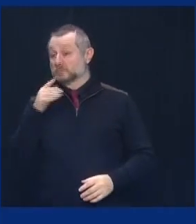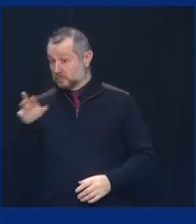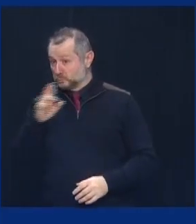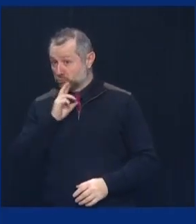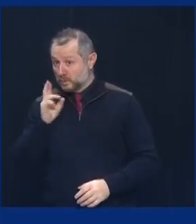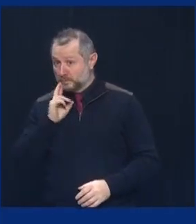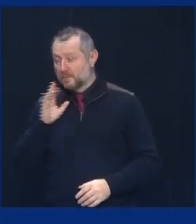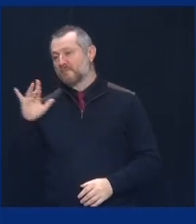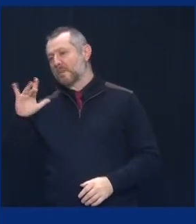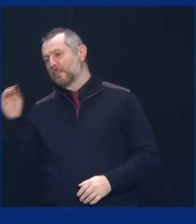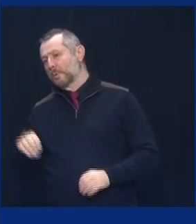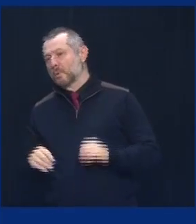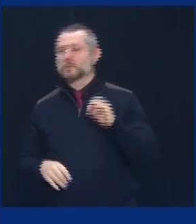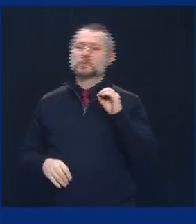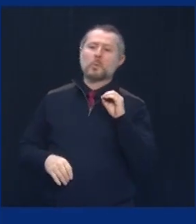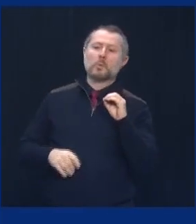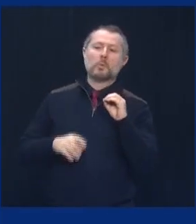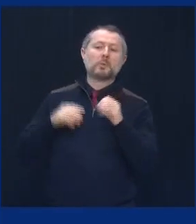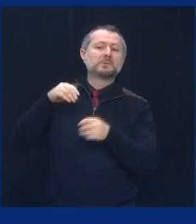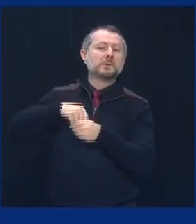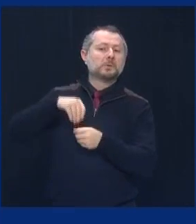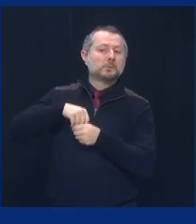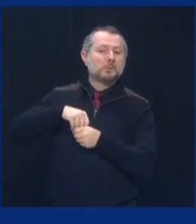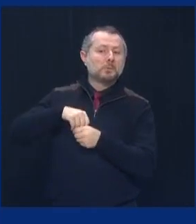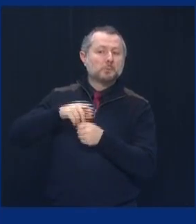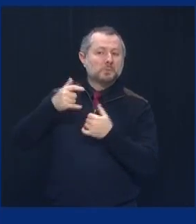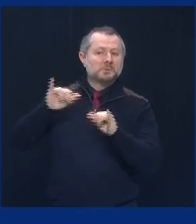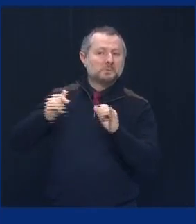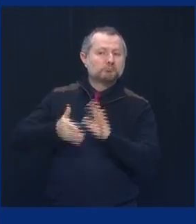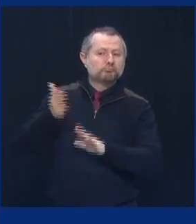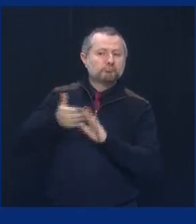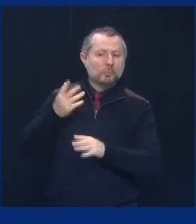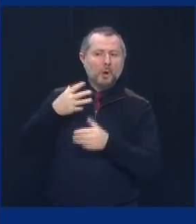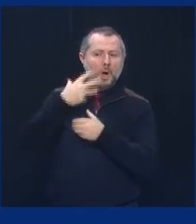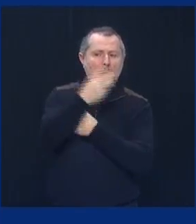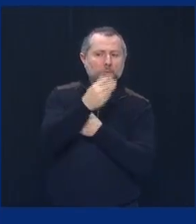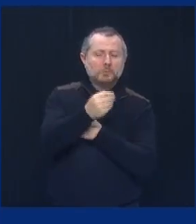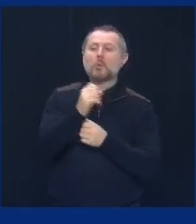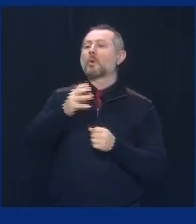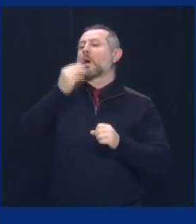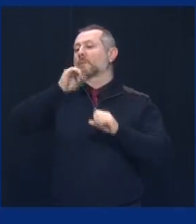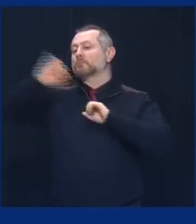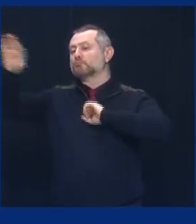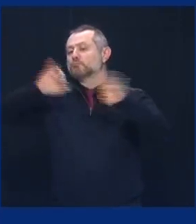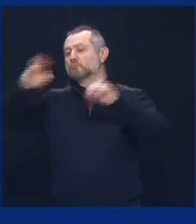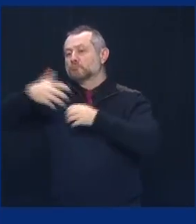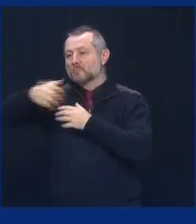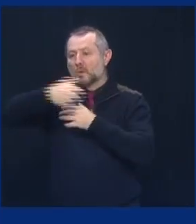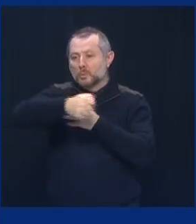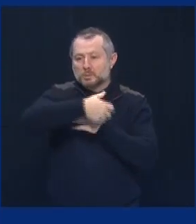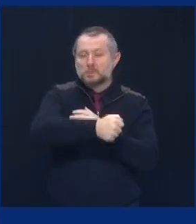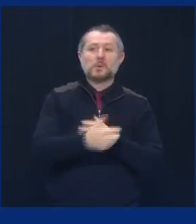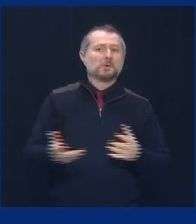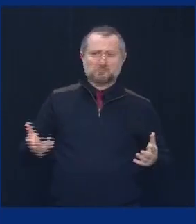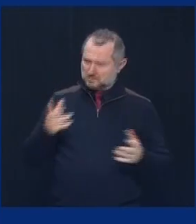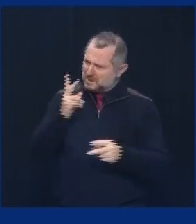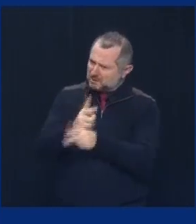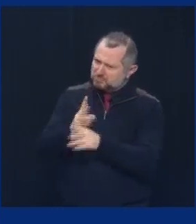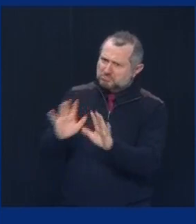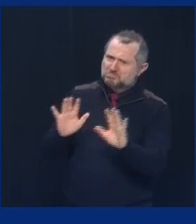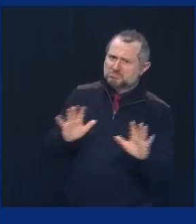25% indoor to zero, keep takeout, keep outdoor